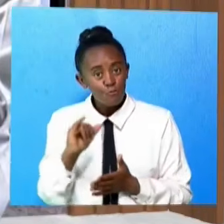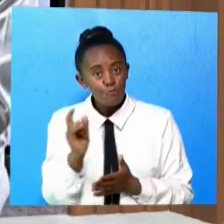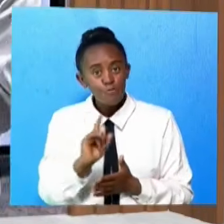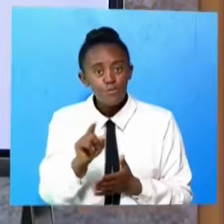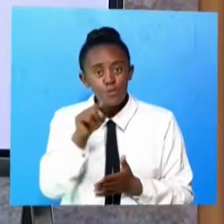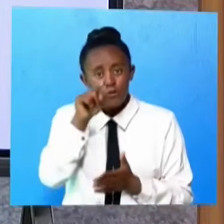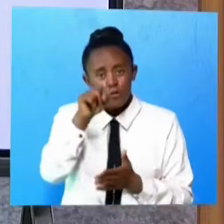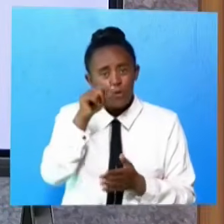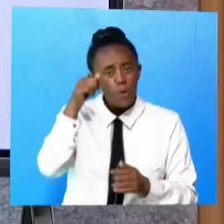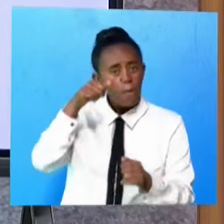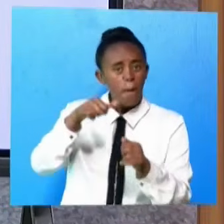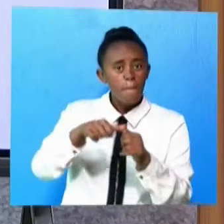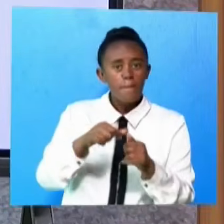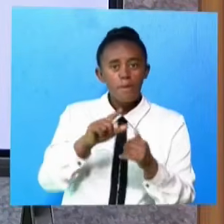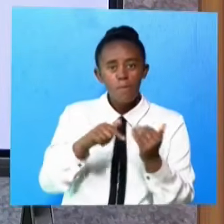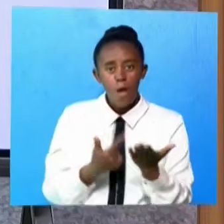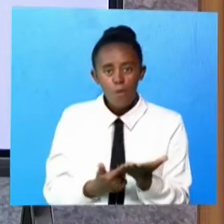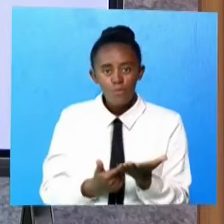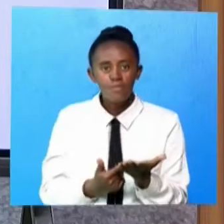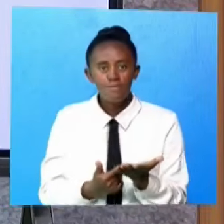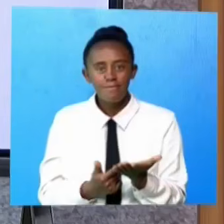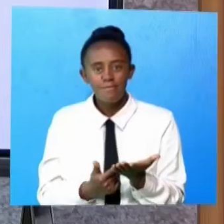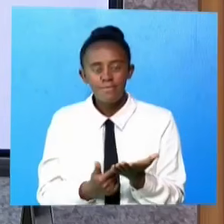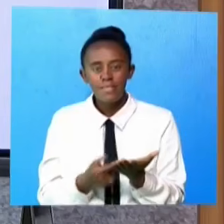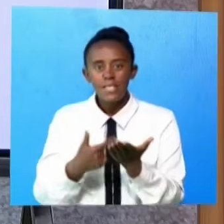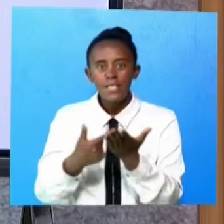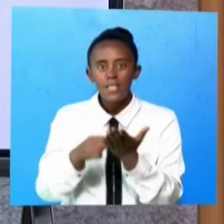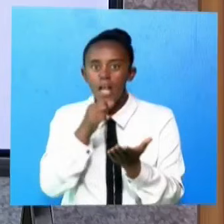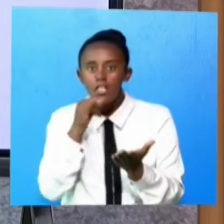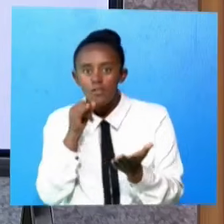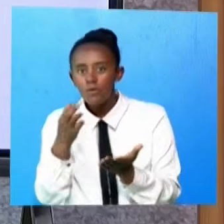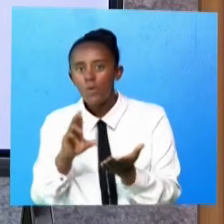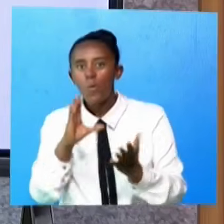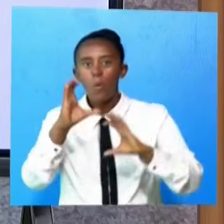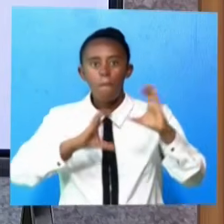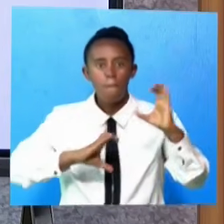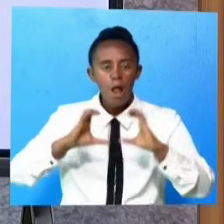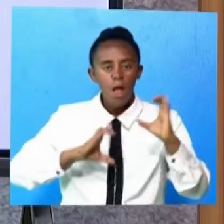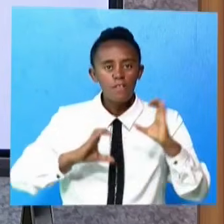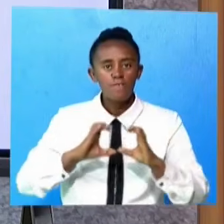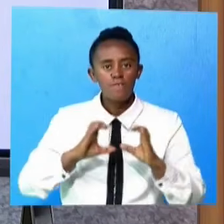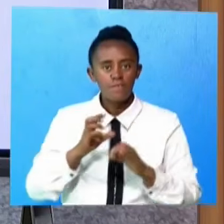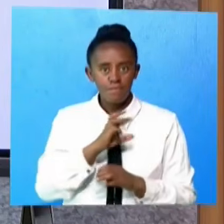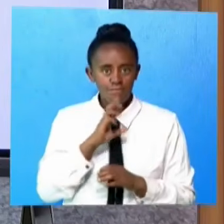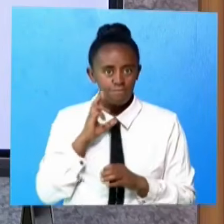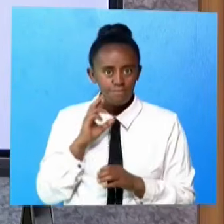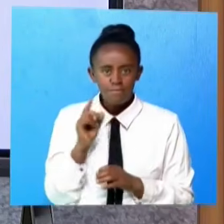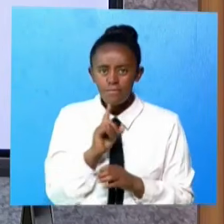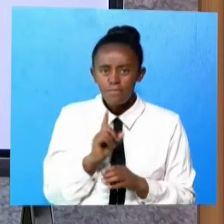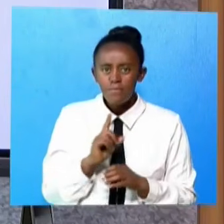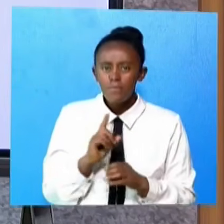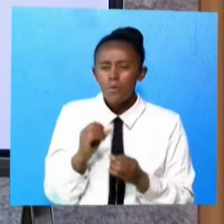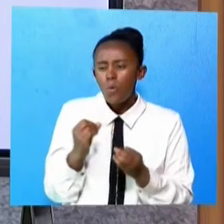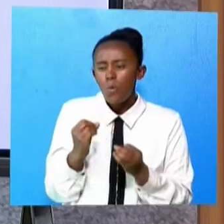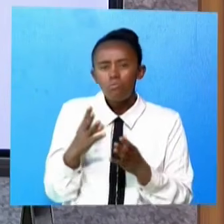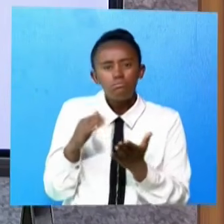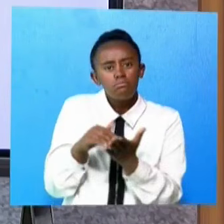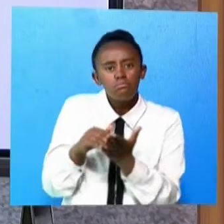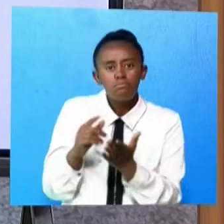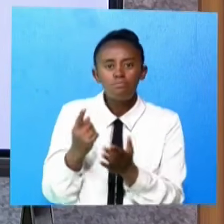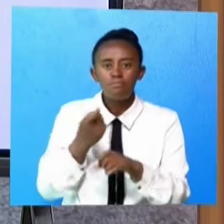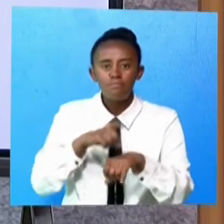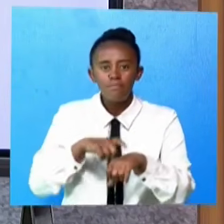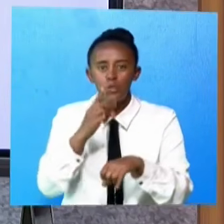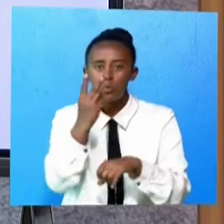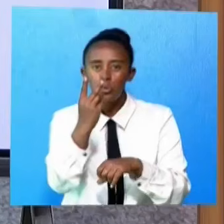have to bear in mind about these adjectives or comparative adjectives are always use only to compare 2